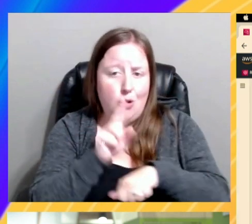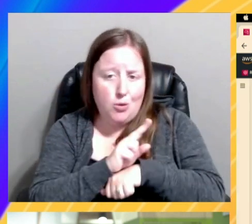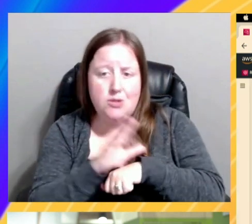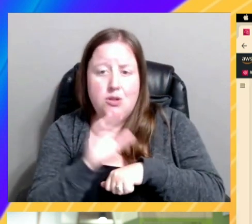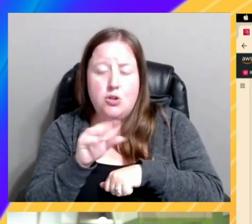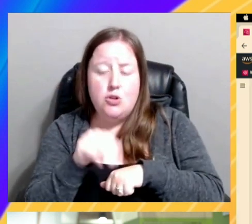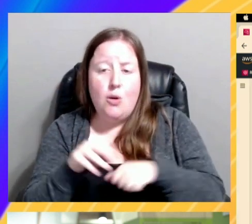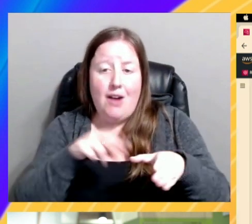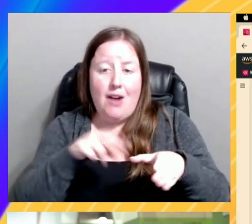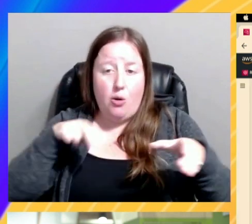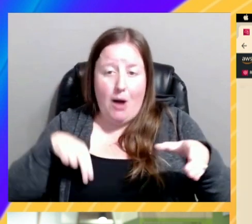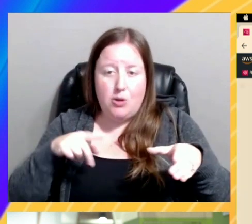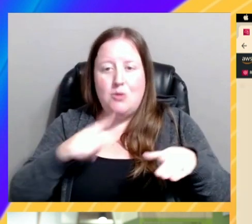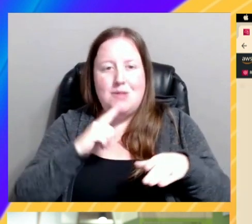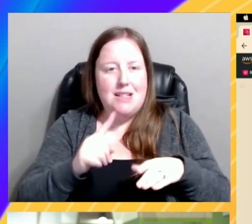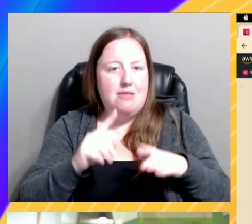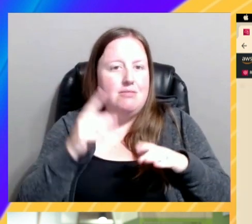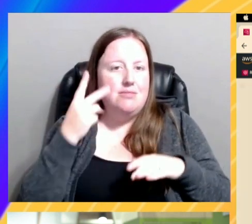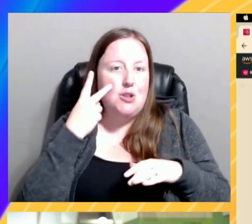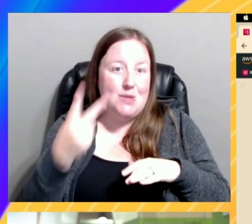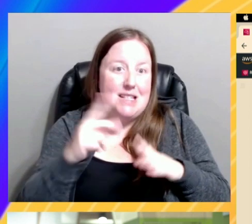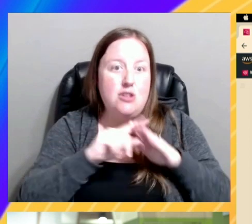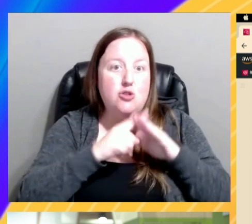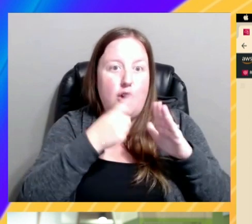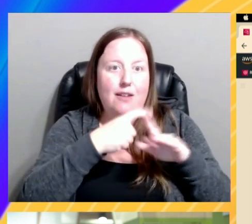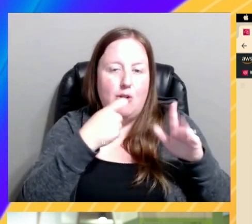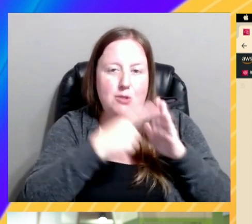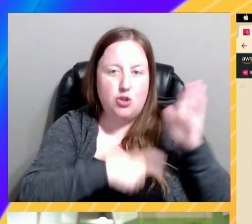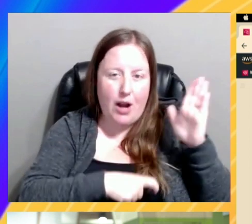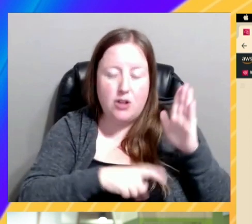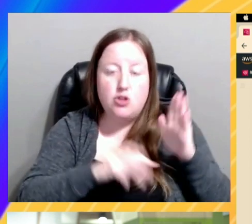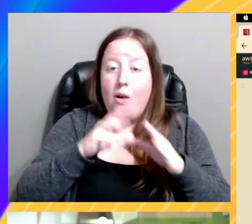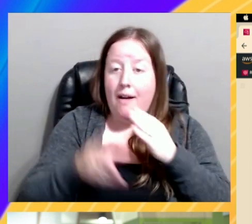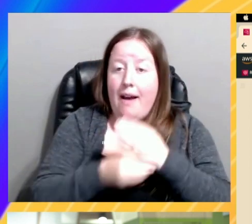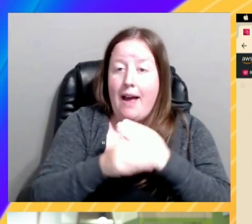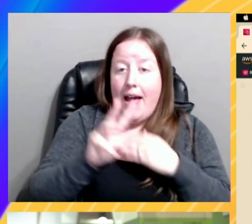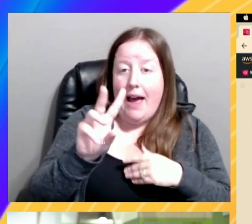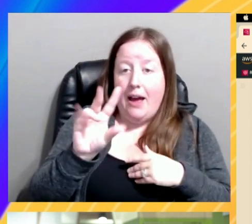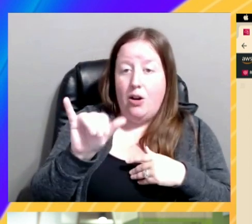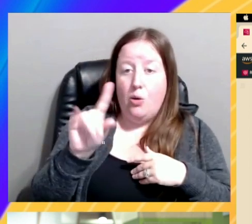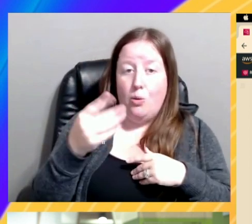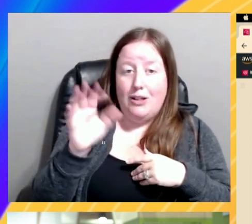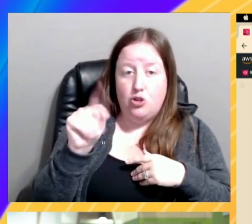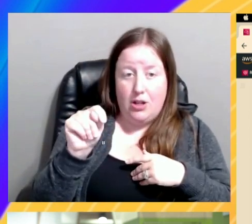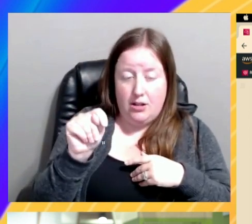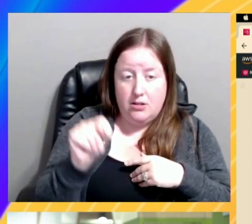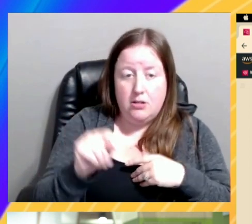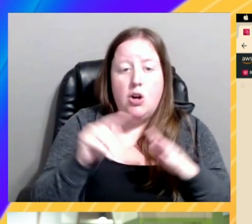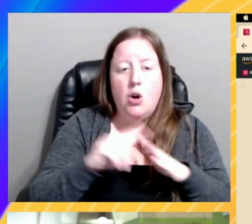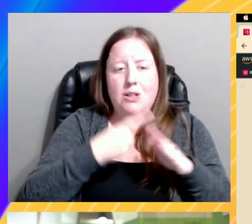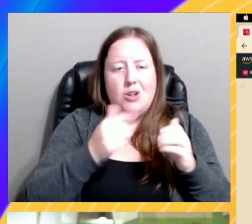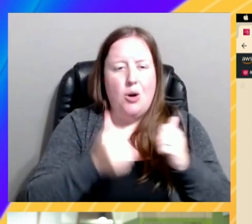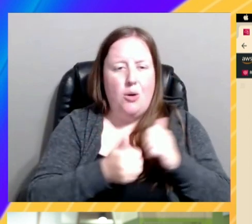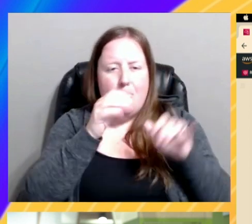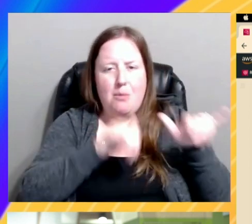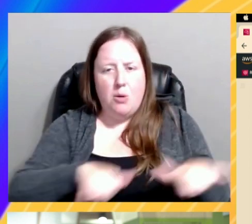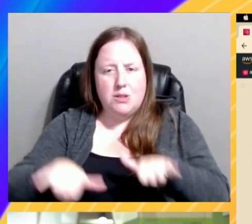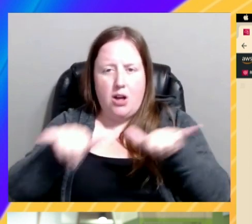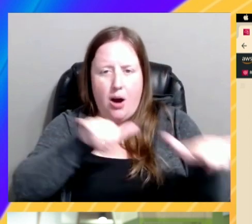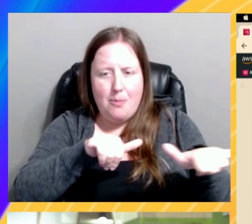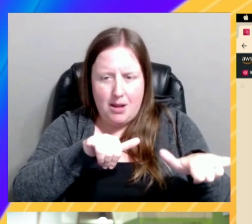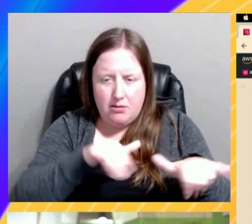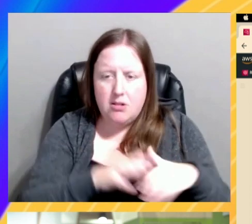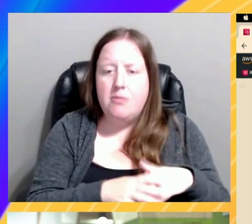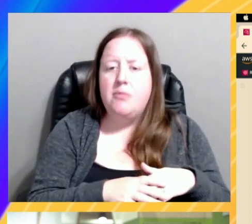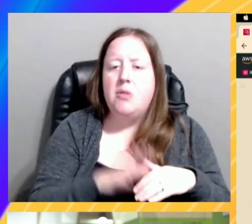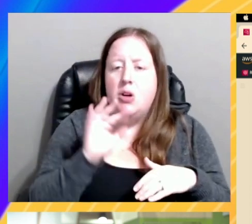starting from scratch. You click on add a first widget. In this case, we'll start with the most common one, which is like a line widget. Yep. So it's just a